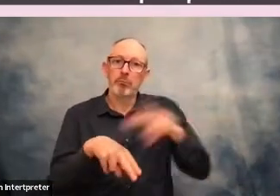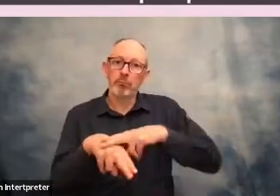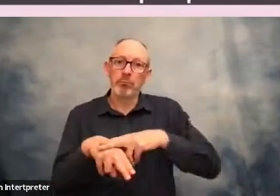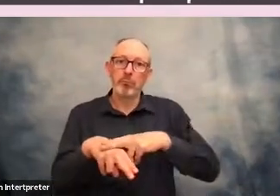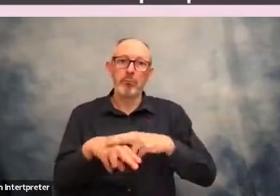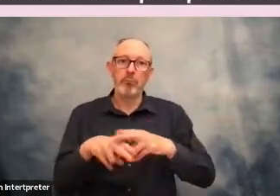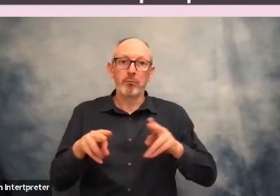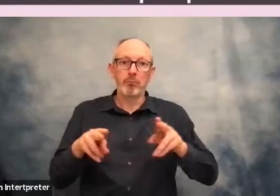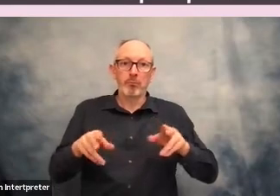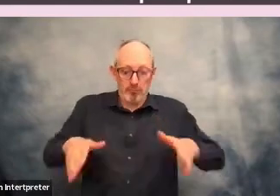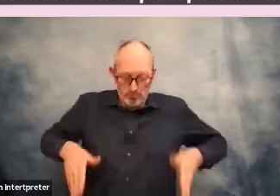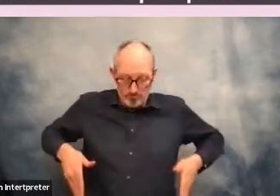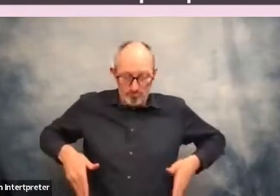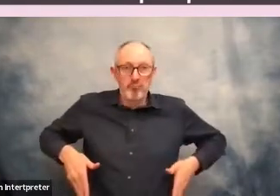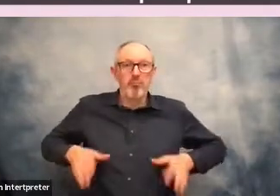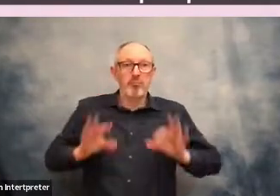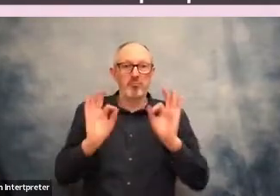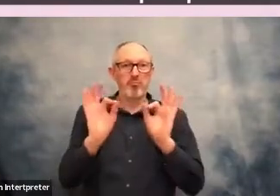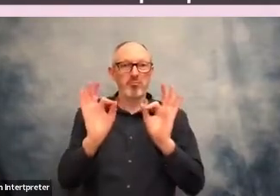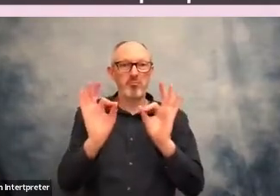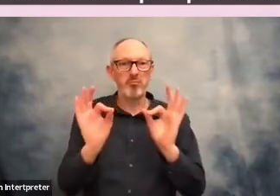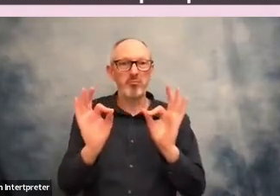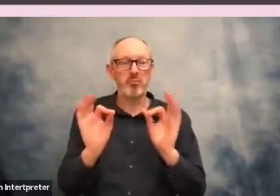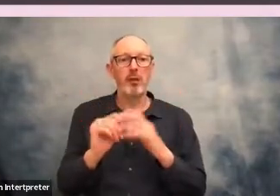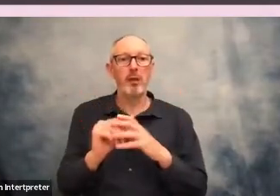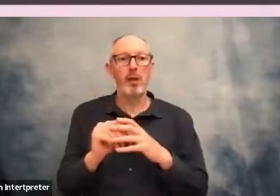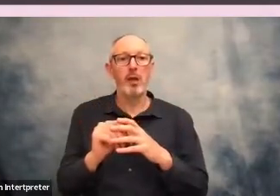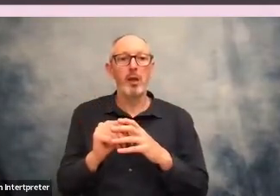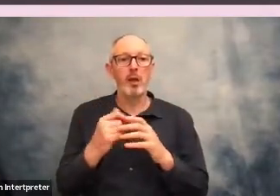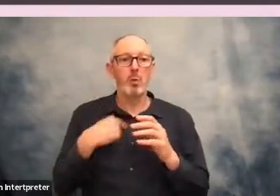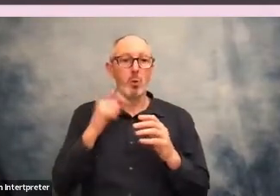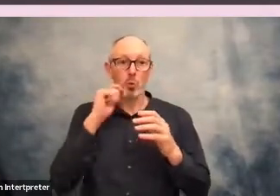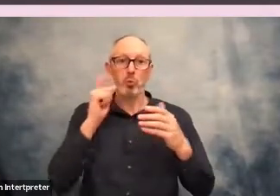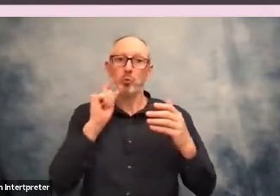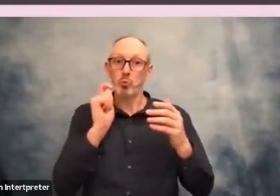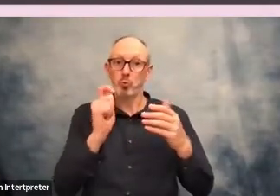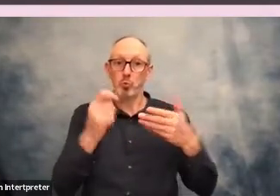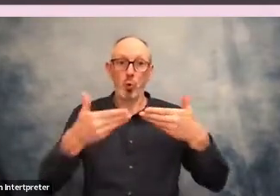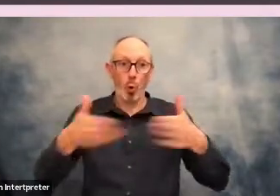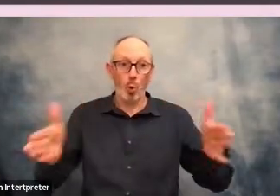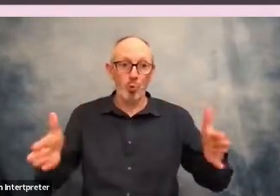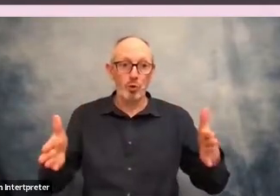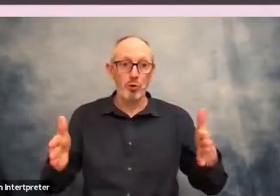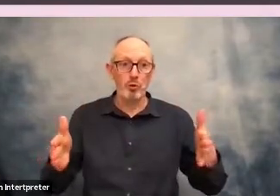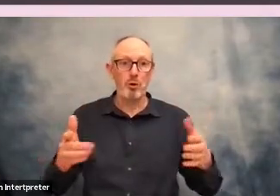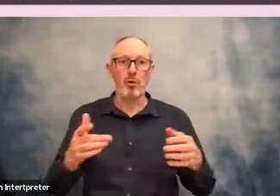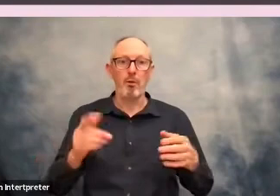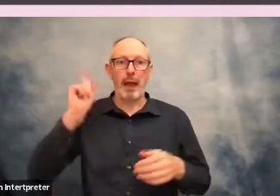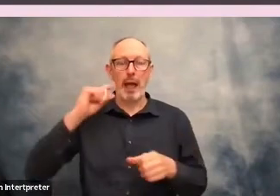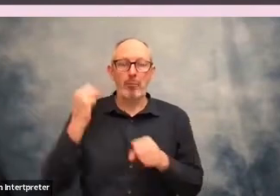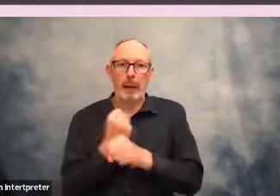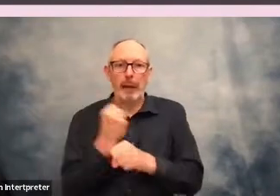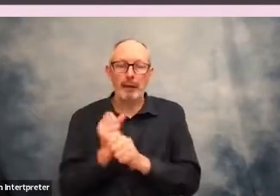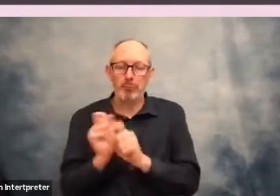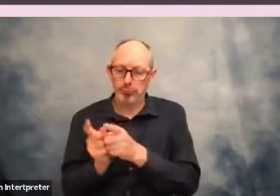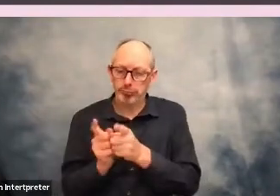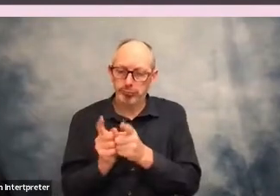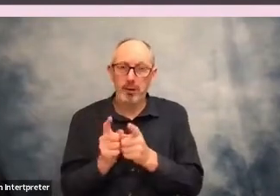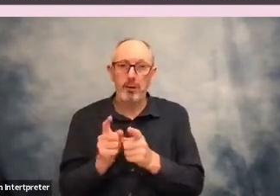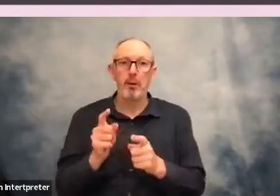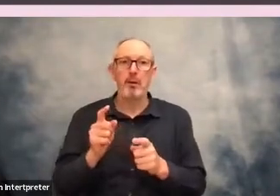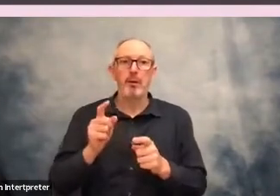the waist. As we prepare to launch our range, behind the scenes, we are currently working on period briefs